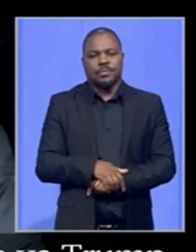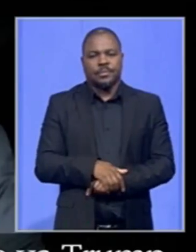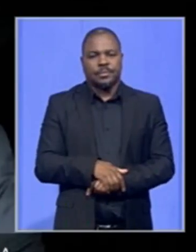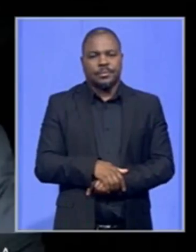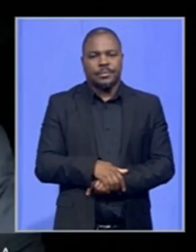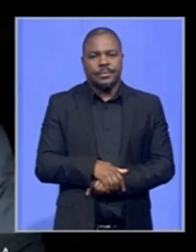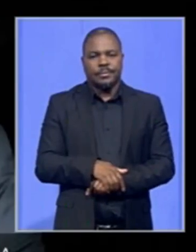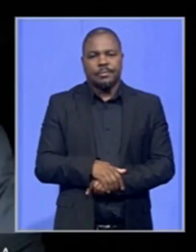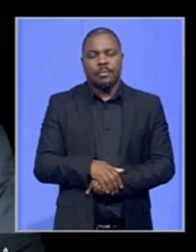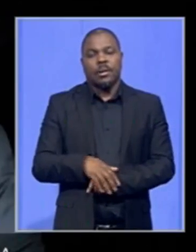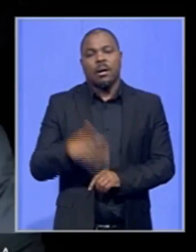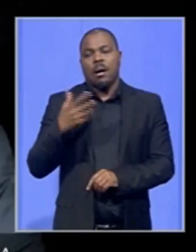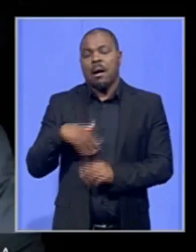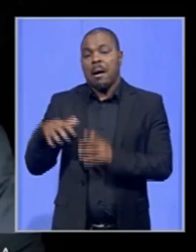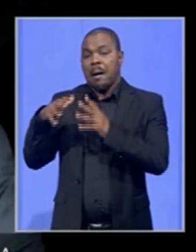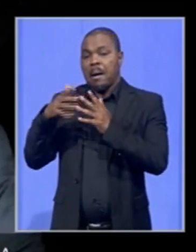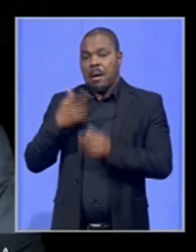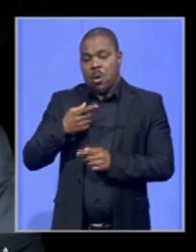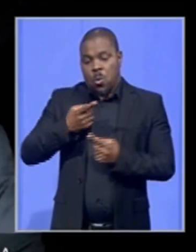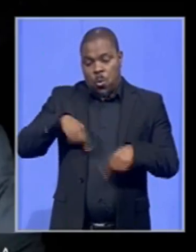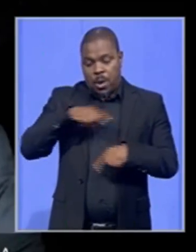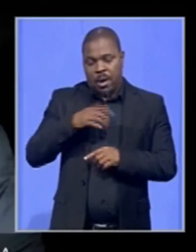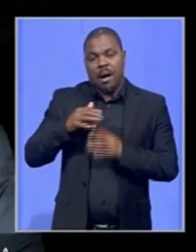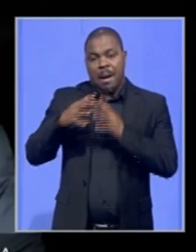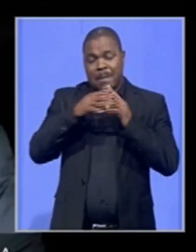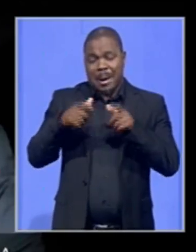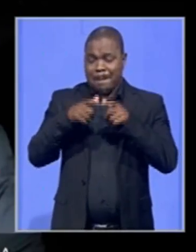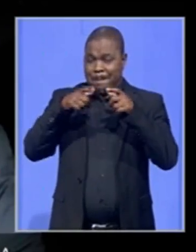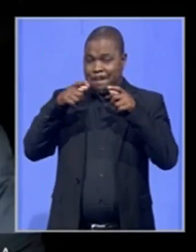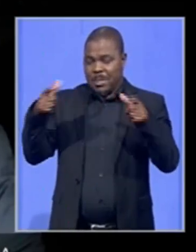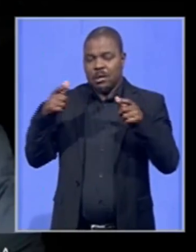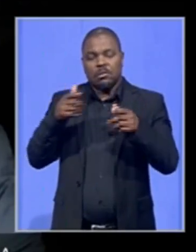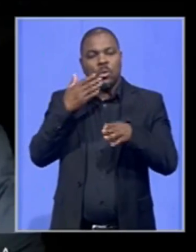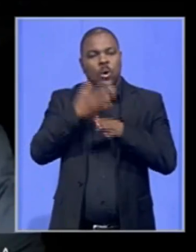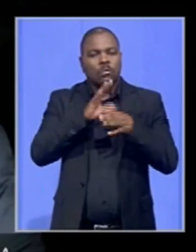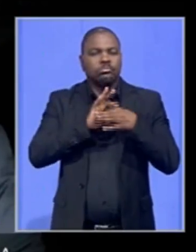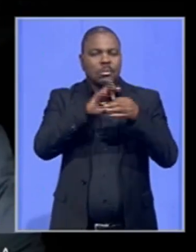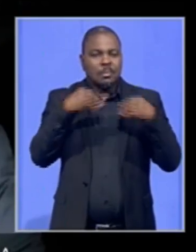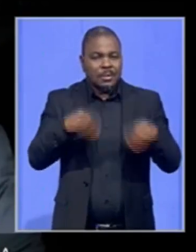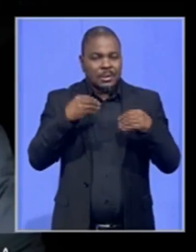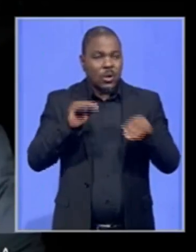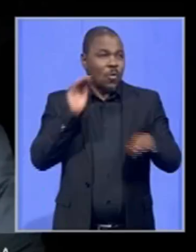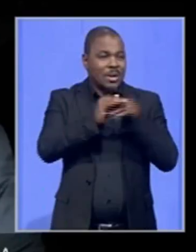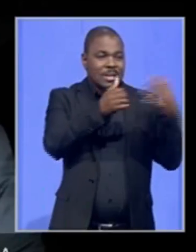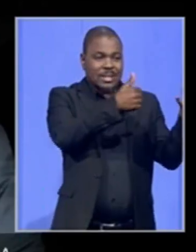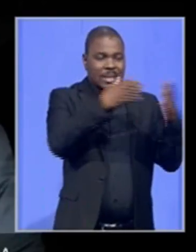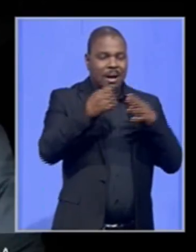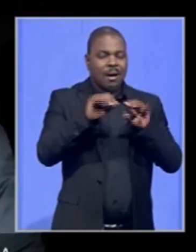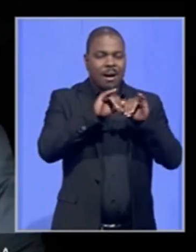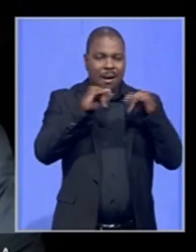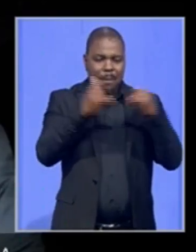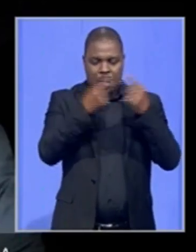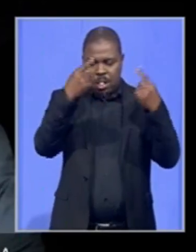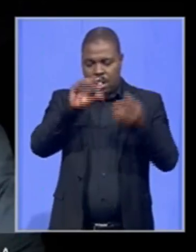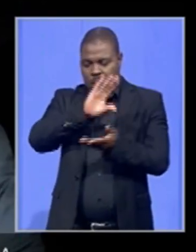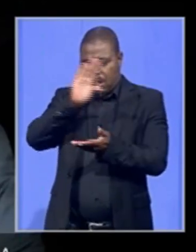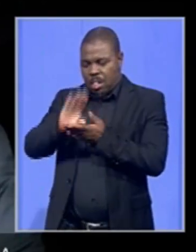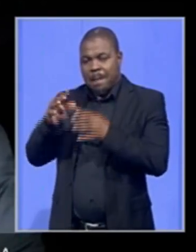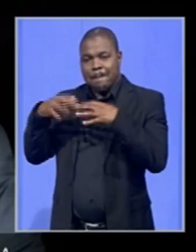U.S. biggest trading partner in Africa, over 600 U.S. companies invested in South Africa, and our bilateral